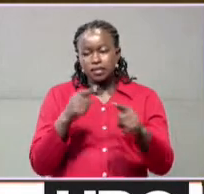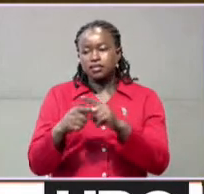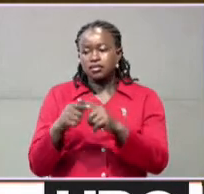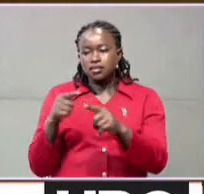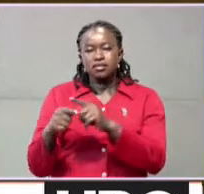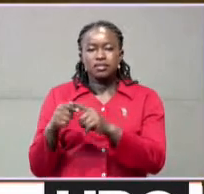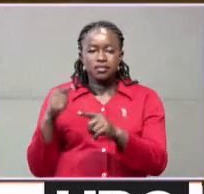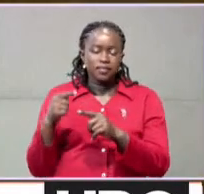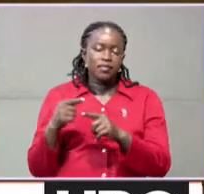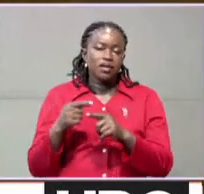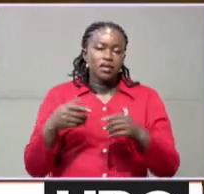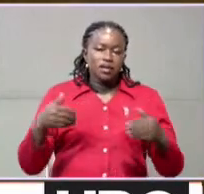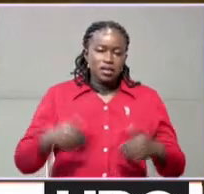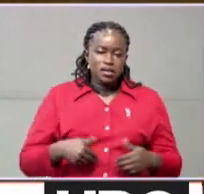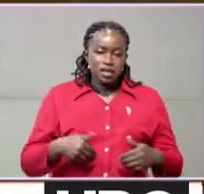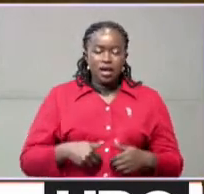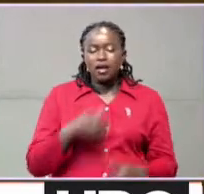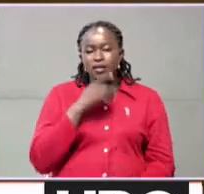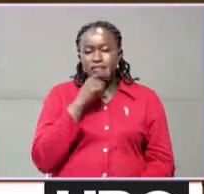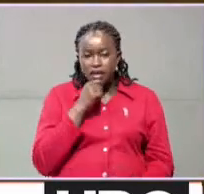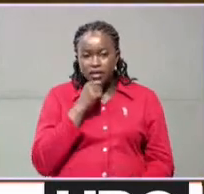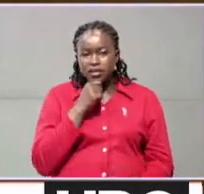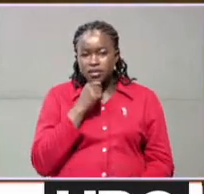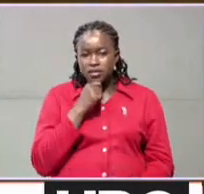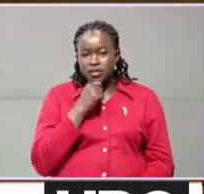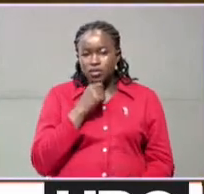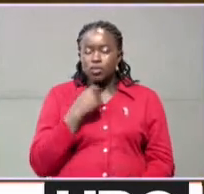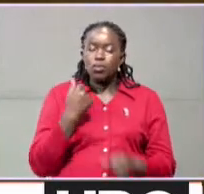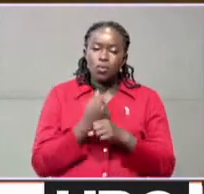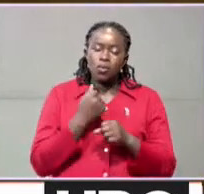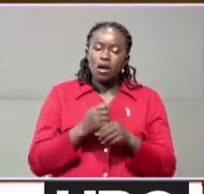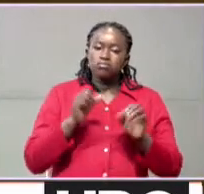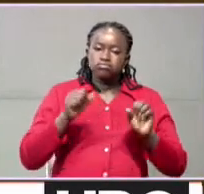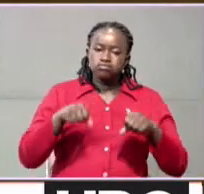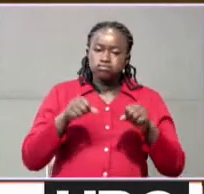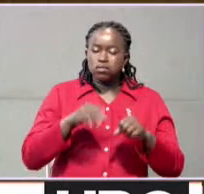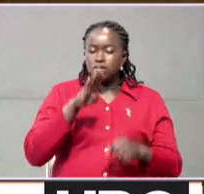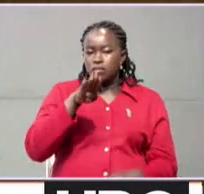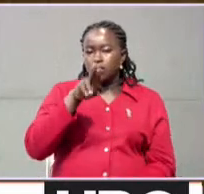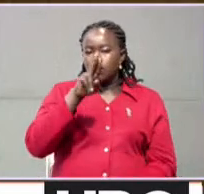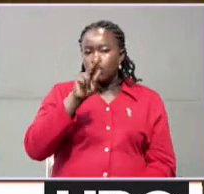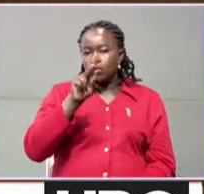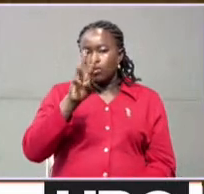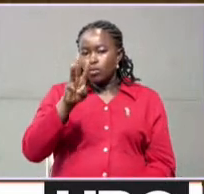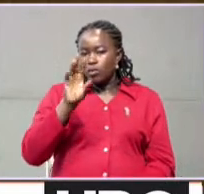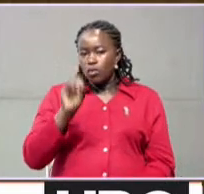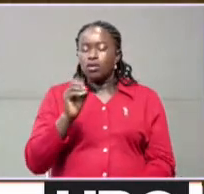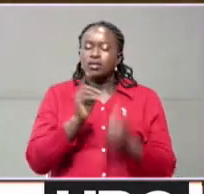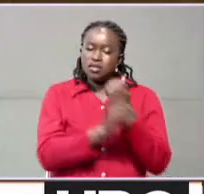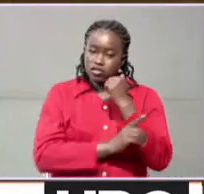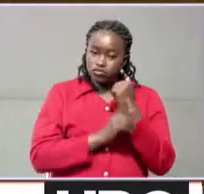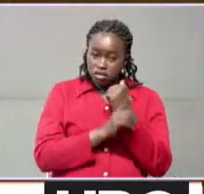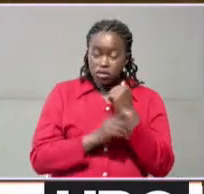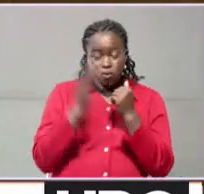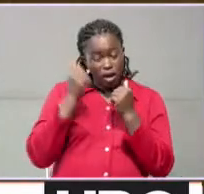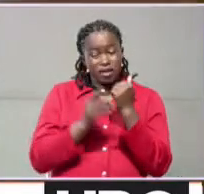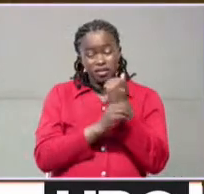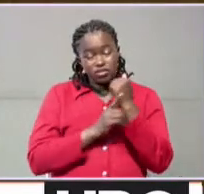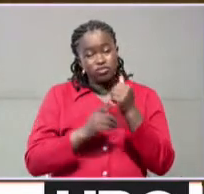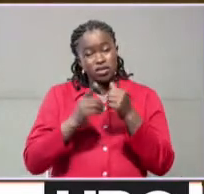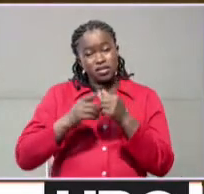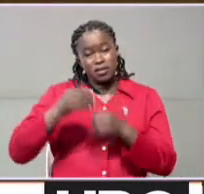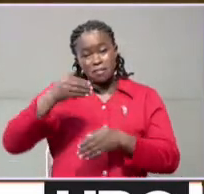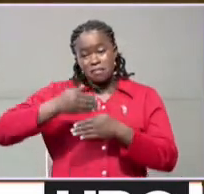of young men who are border border riders in boca district boca being a border district most